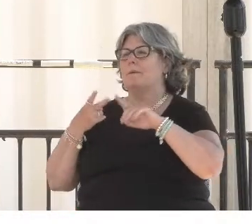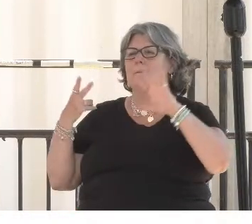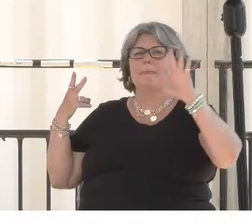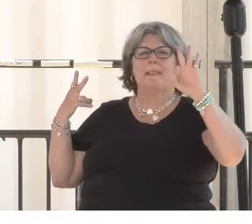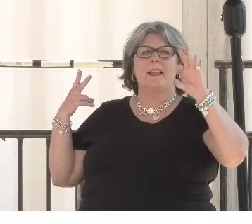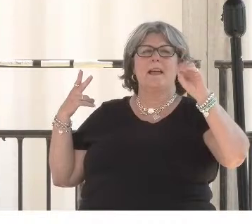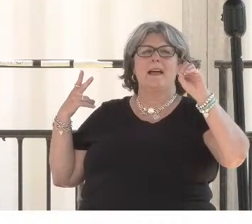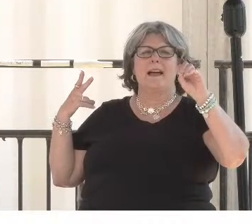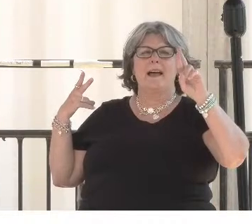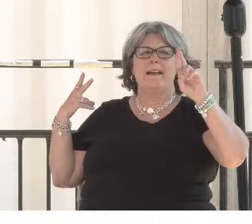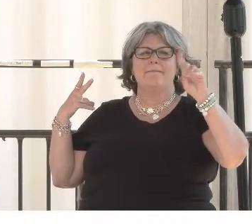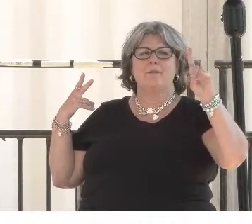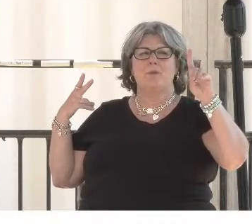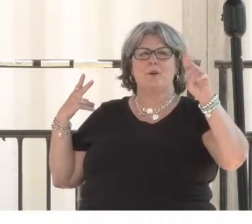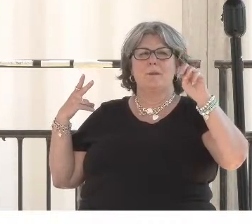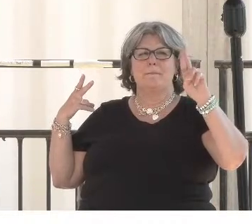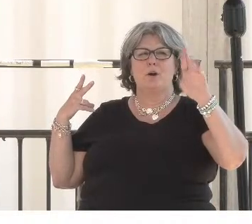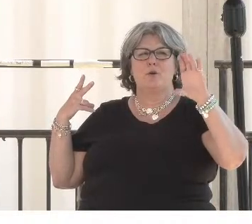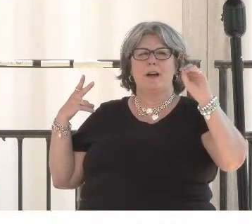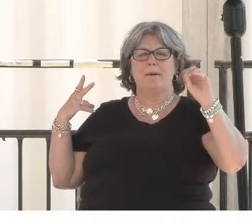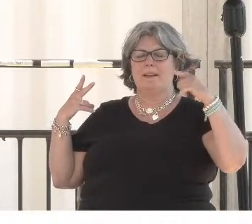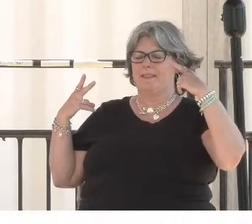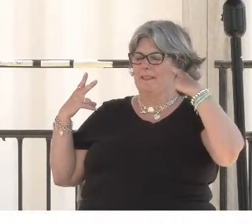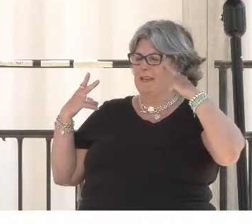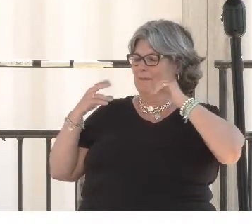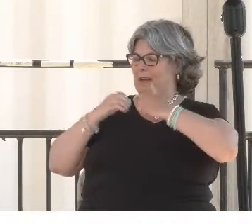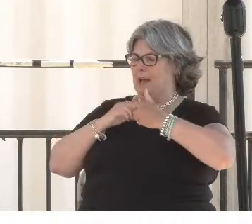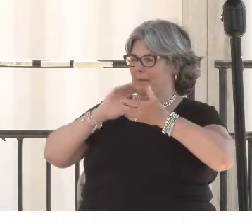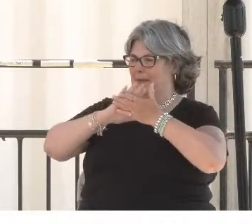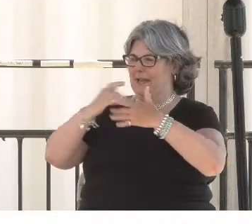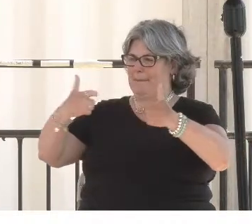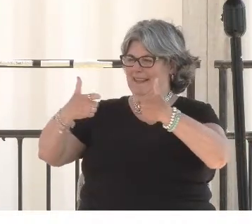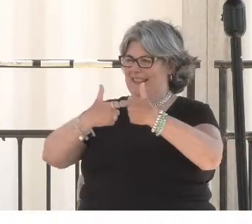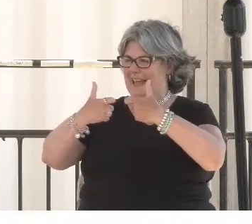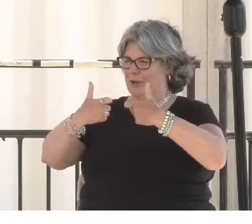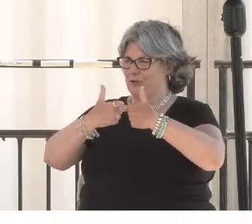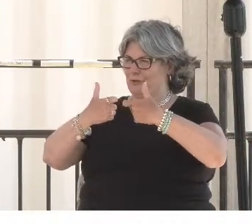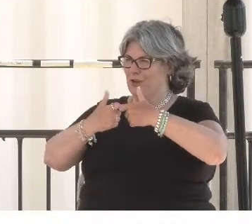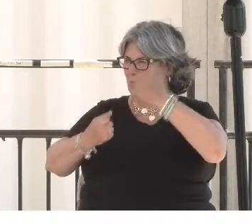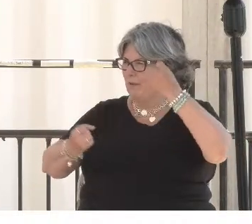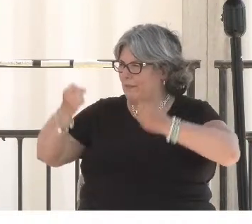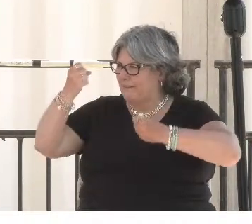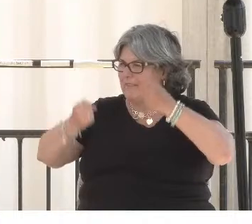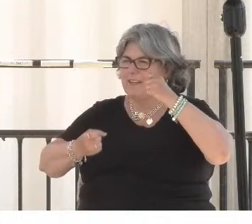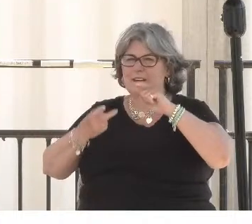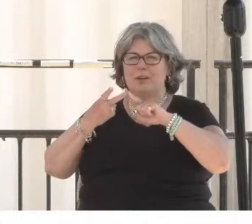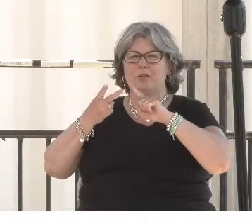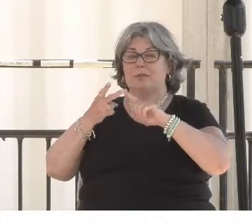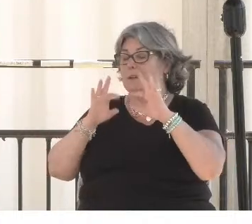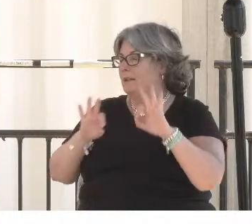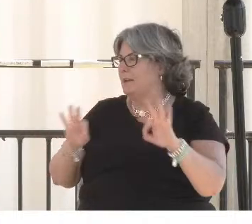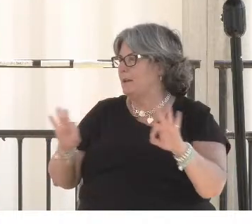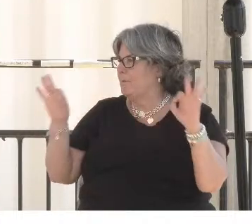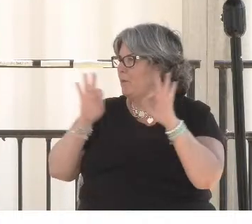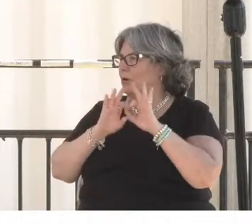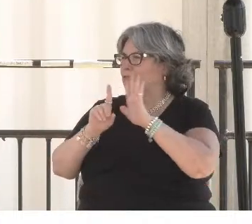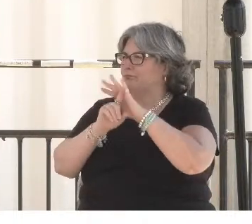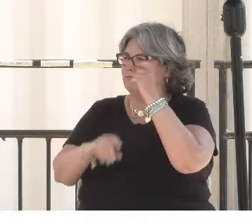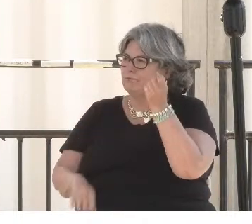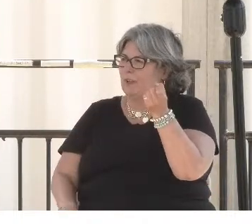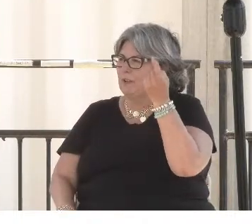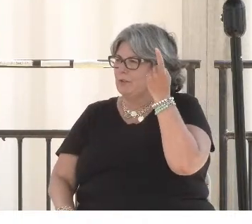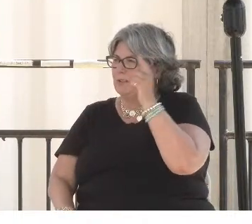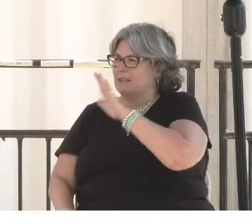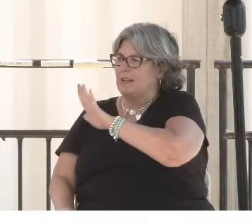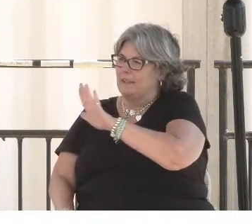about how we help our farmers go electric on their ranches with their vehicles, and even more importantly, really understand how